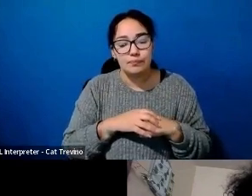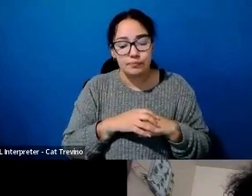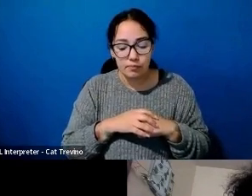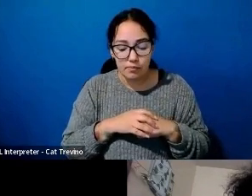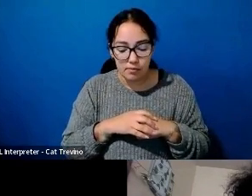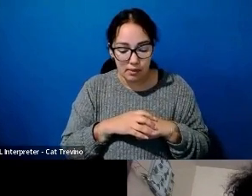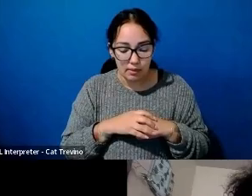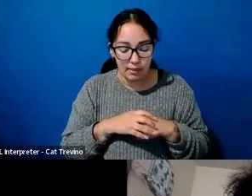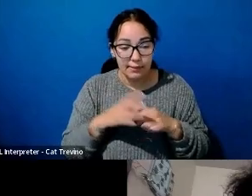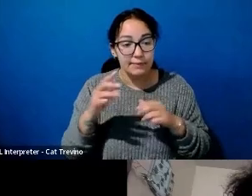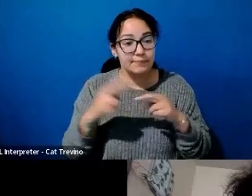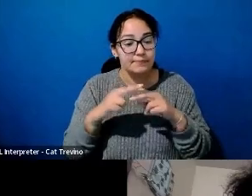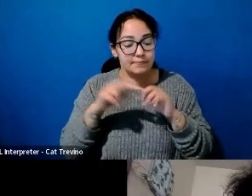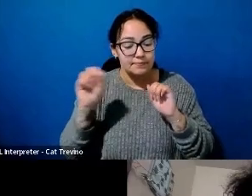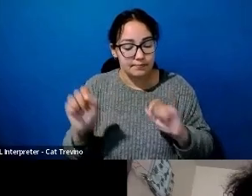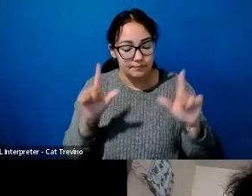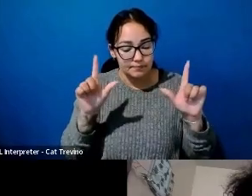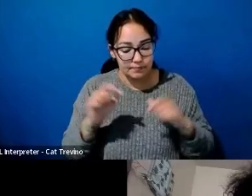Next slide.